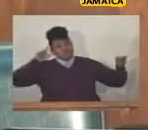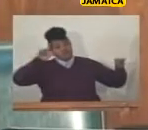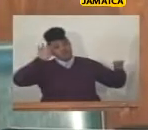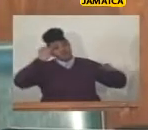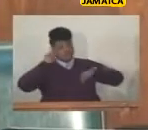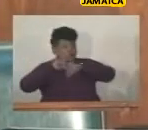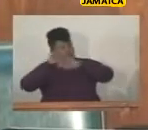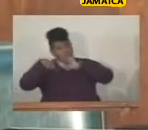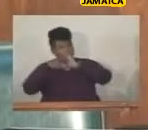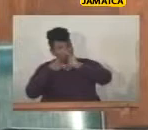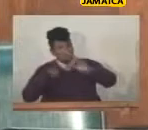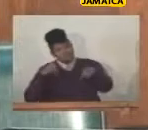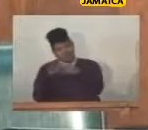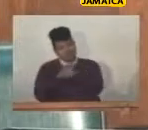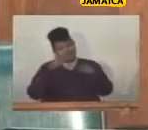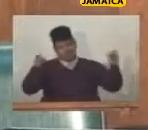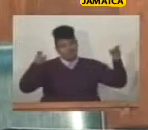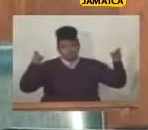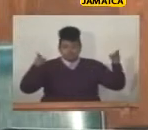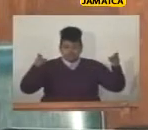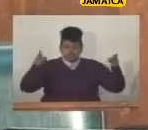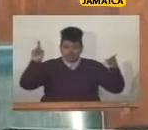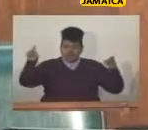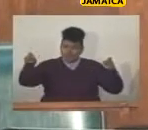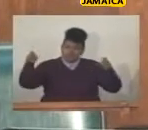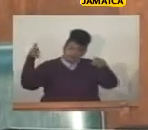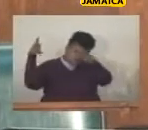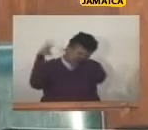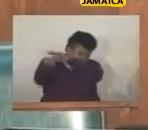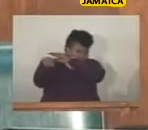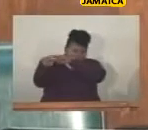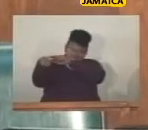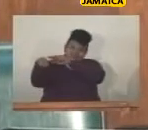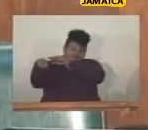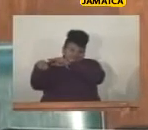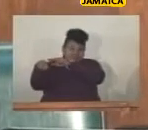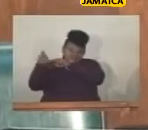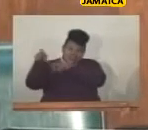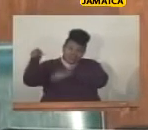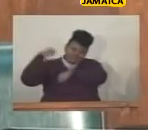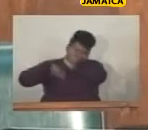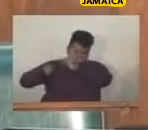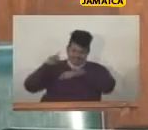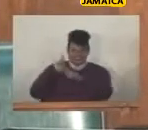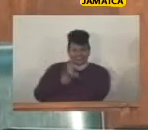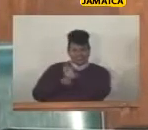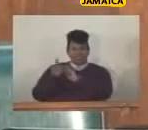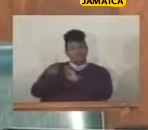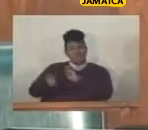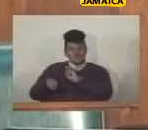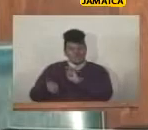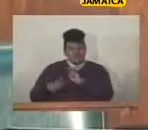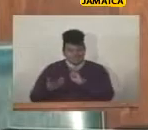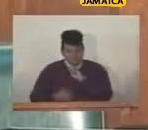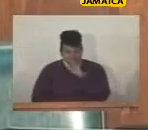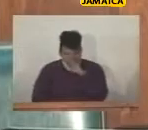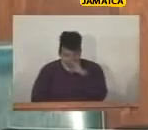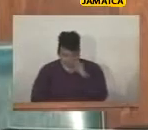24/7. It has to be reversed. No doubt about that.